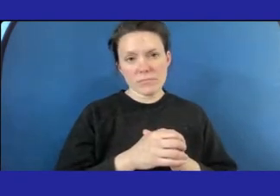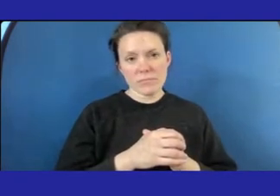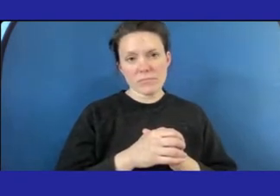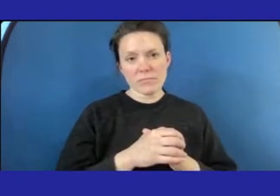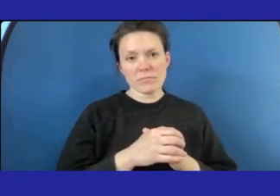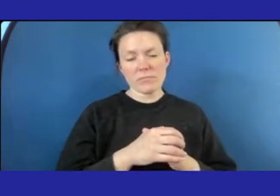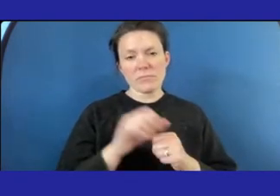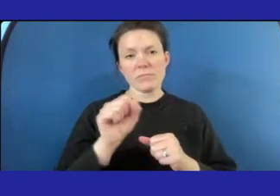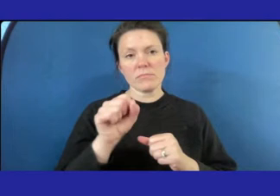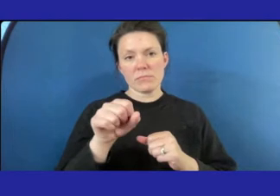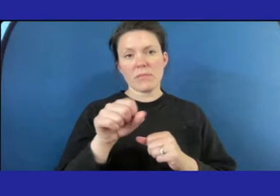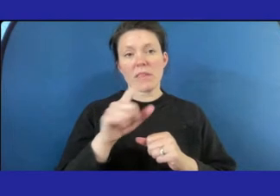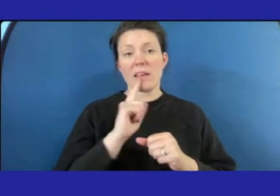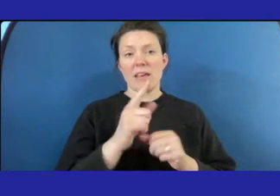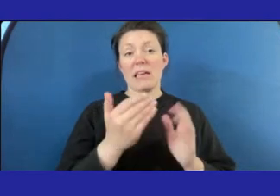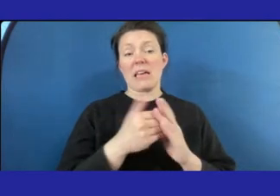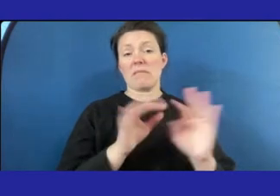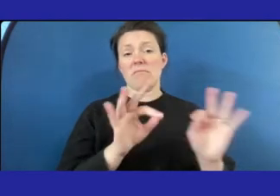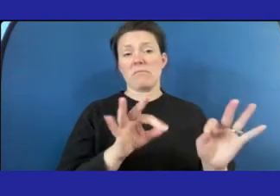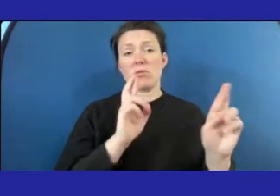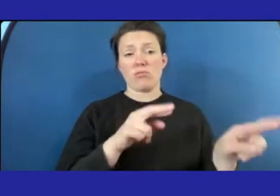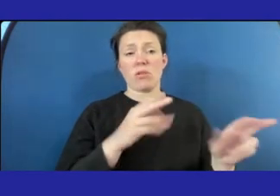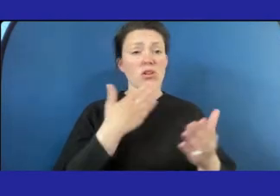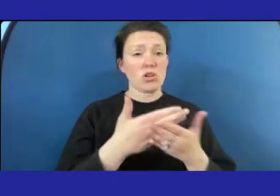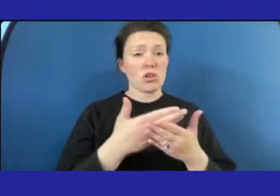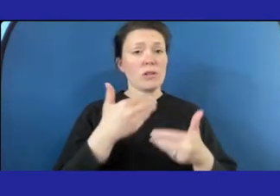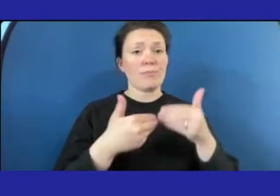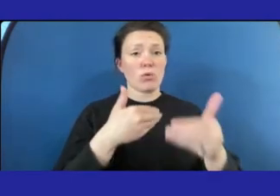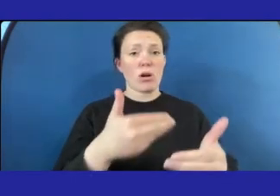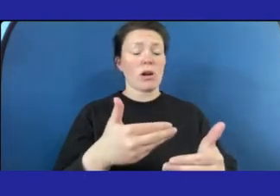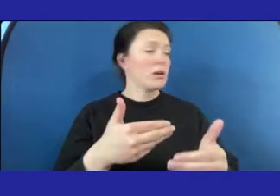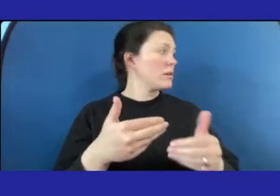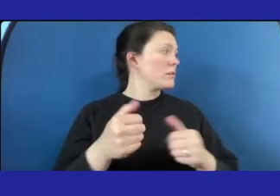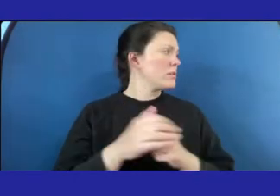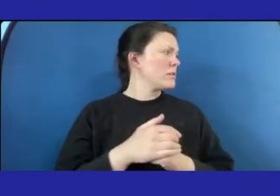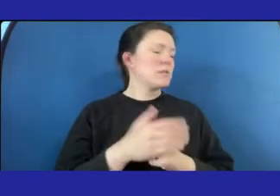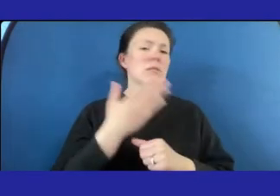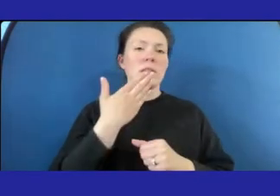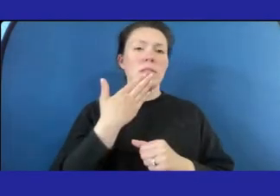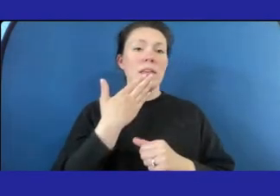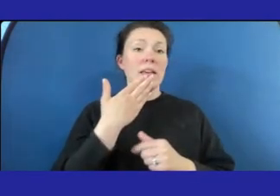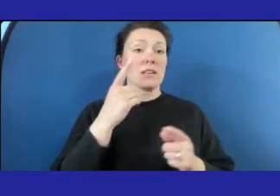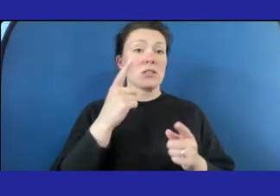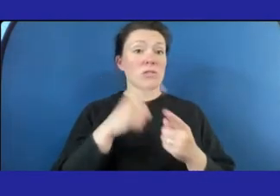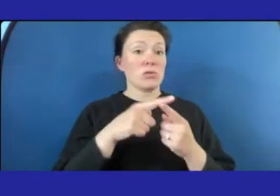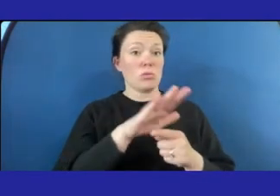one told me excellent report, great progress and focus. Thanks to the team.